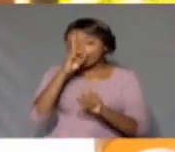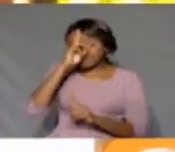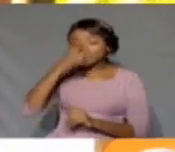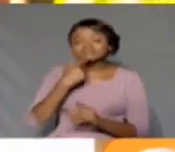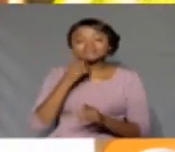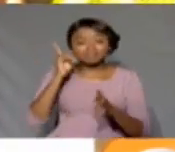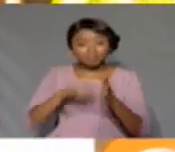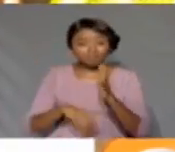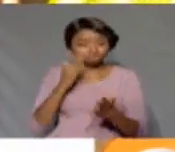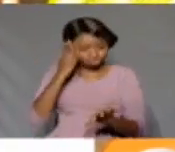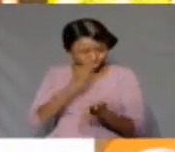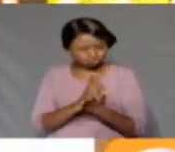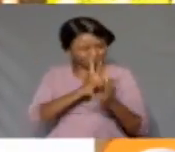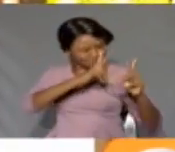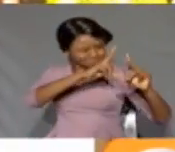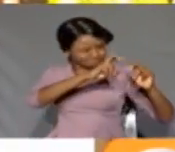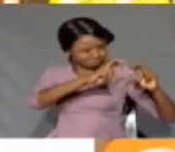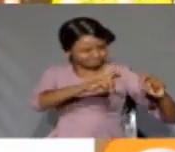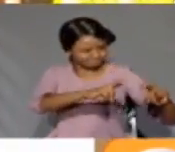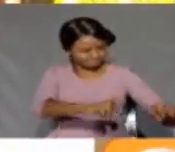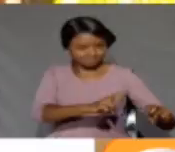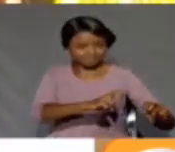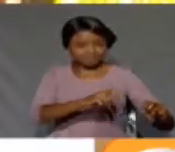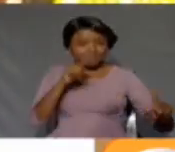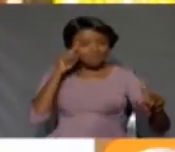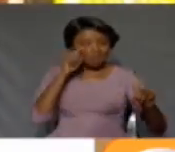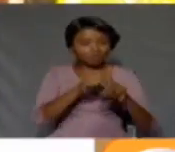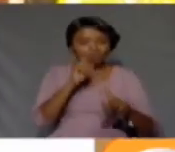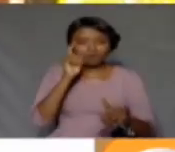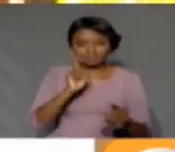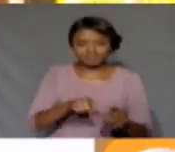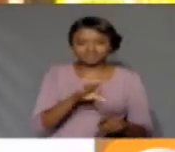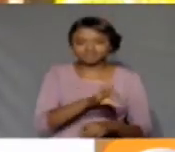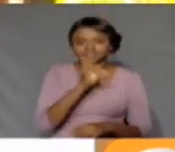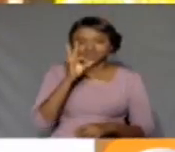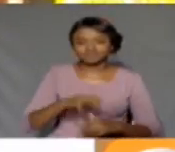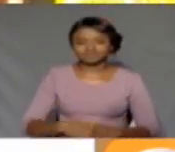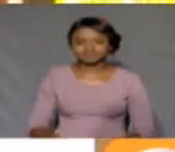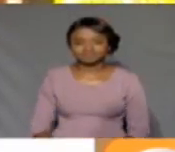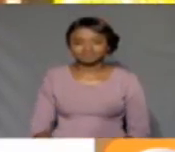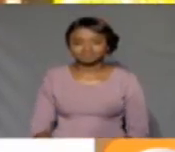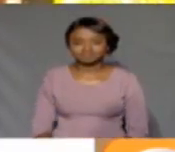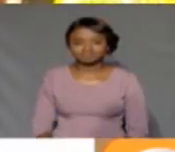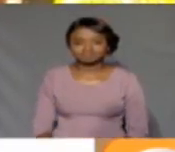they're intensifying search for the killers and the motive. Alpha Slagat, Citizen TV, Nairobi.